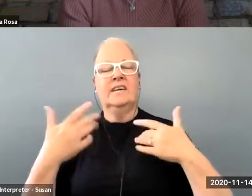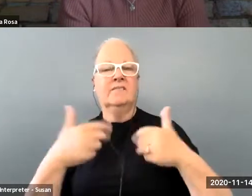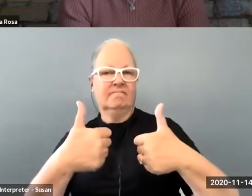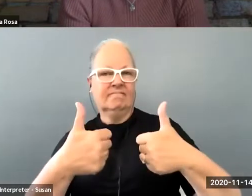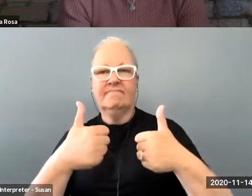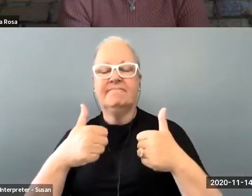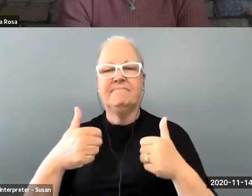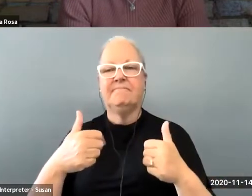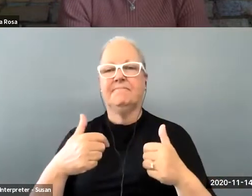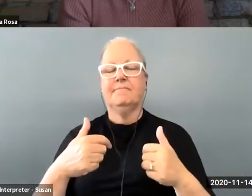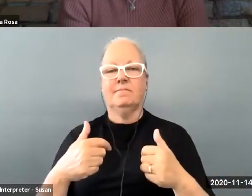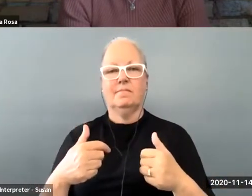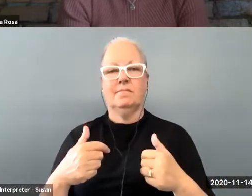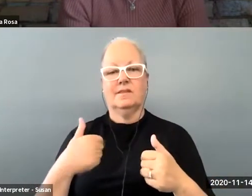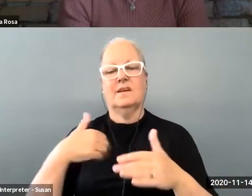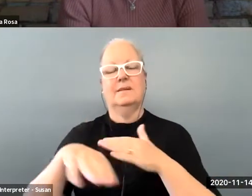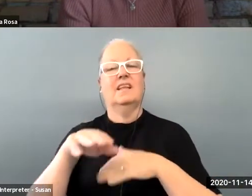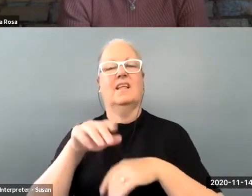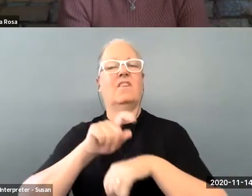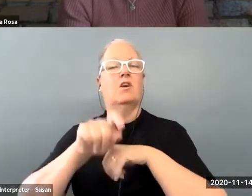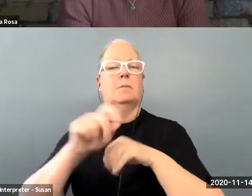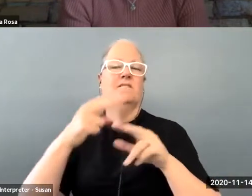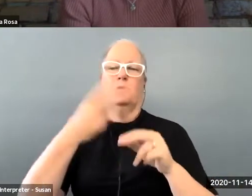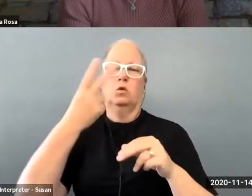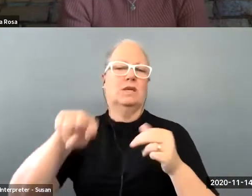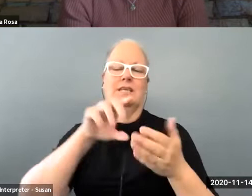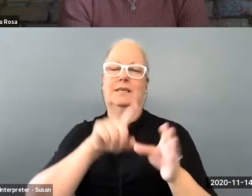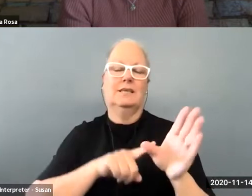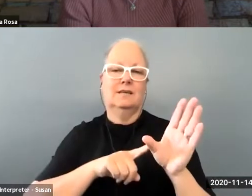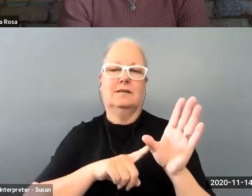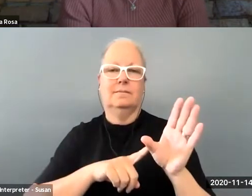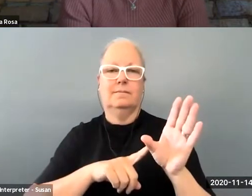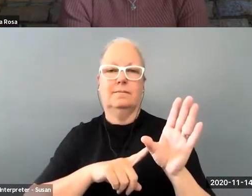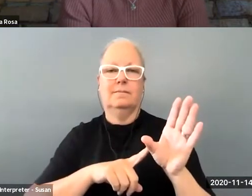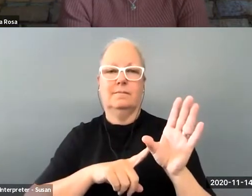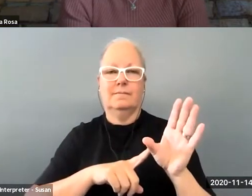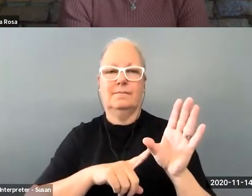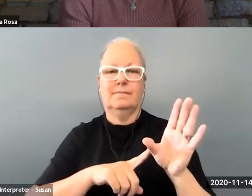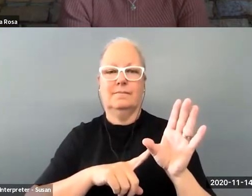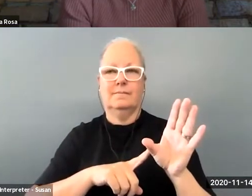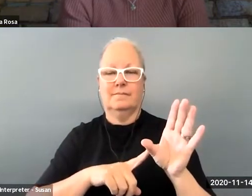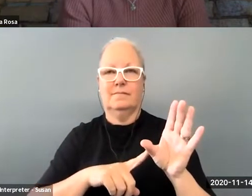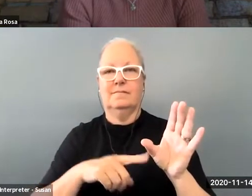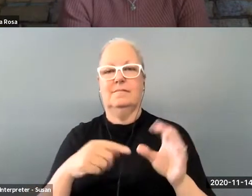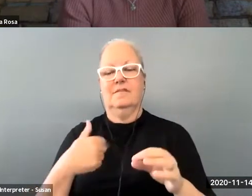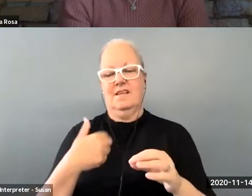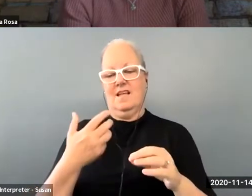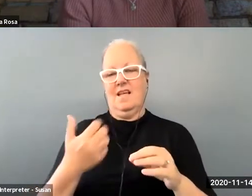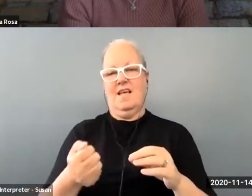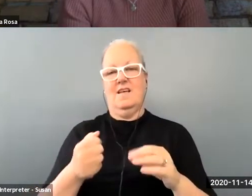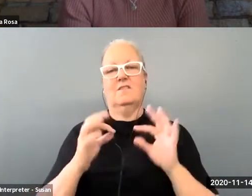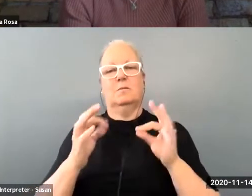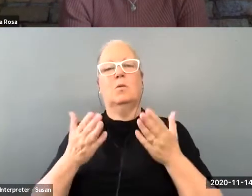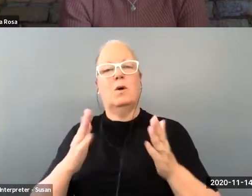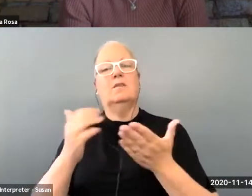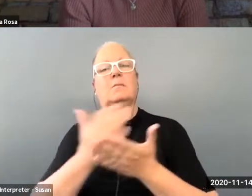Like I've been in therapy for 20 years, so I have quite a structured approach to making sure